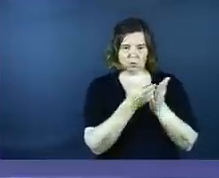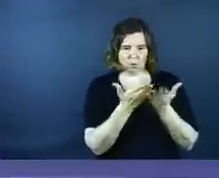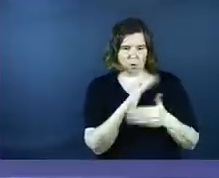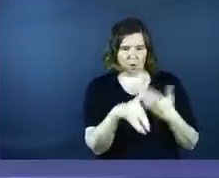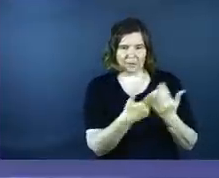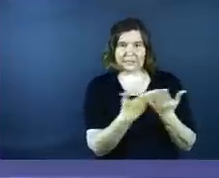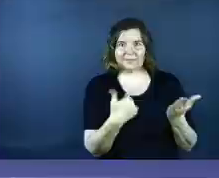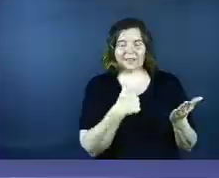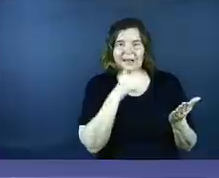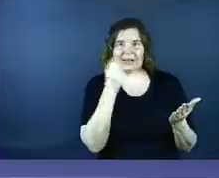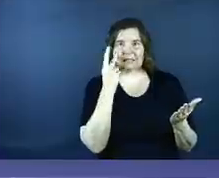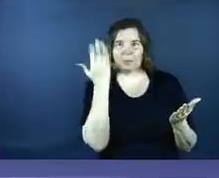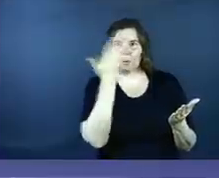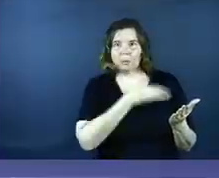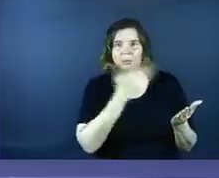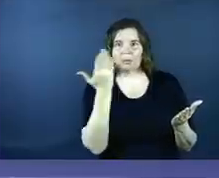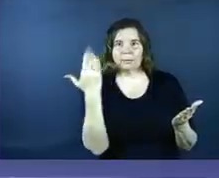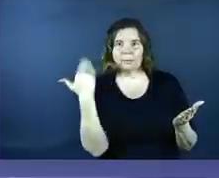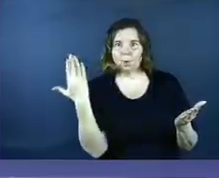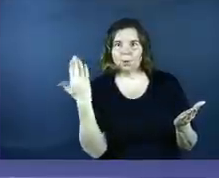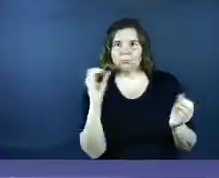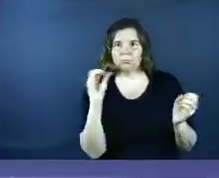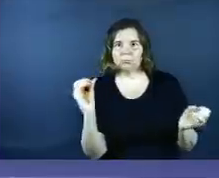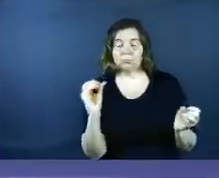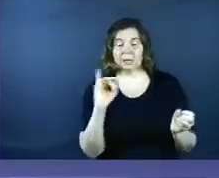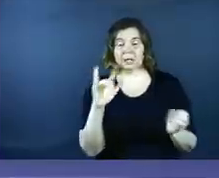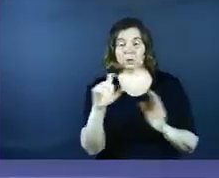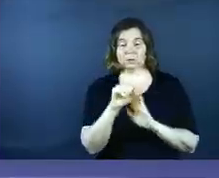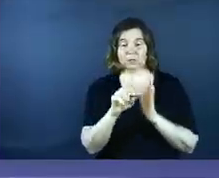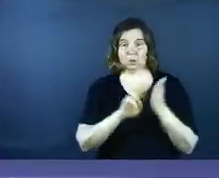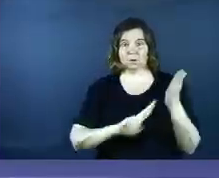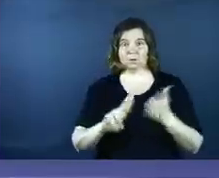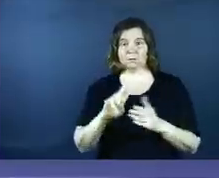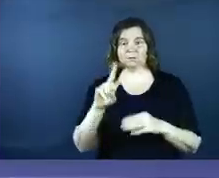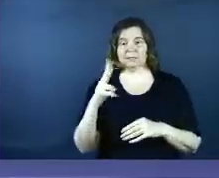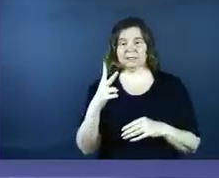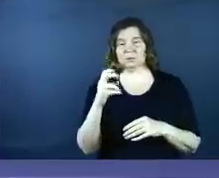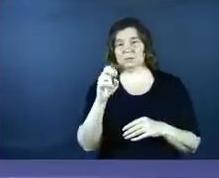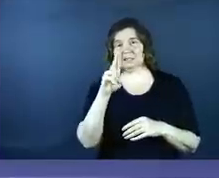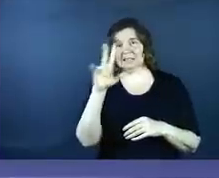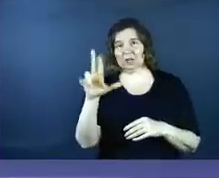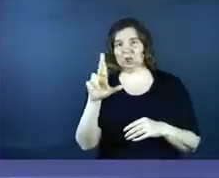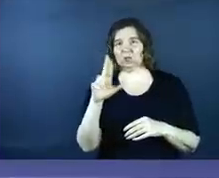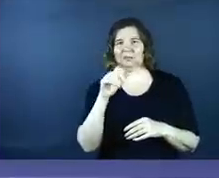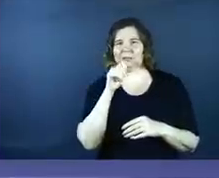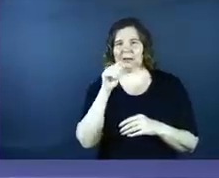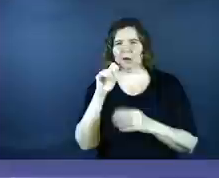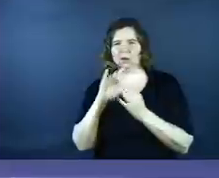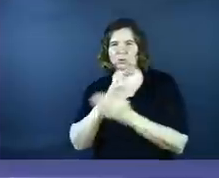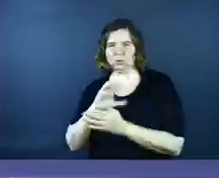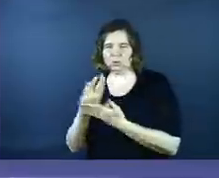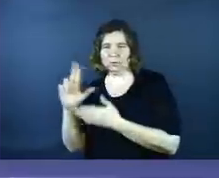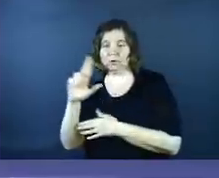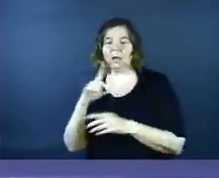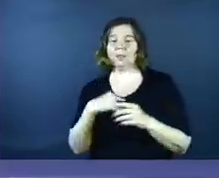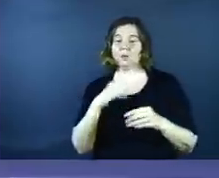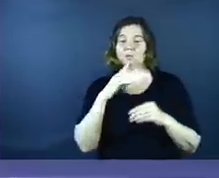stuff that I had not seen before. It was at Illinois State University, a secular university, and they were talking